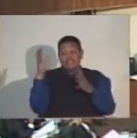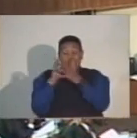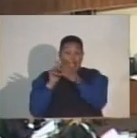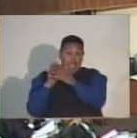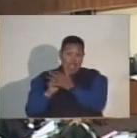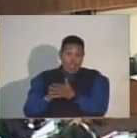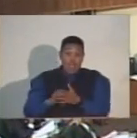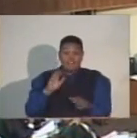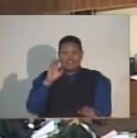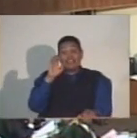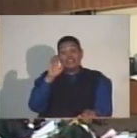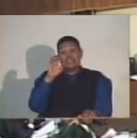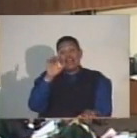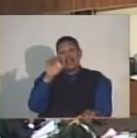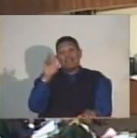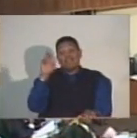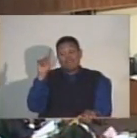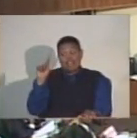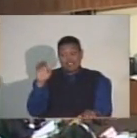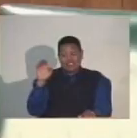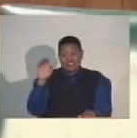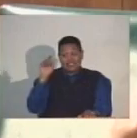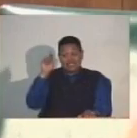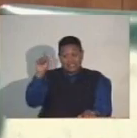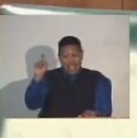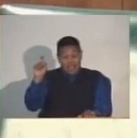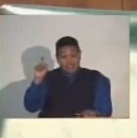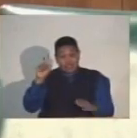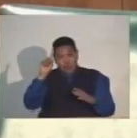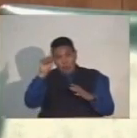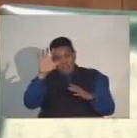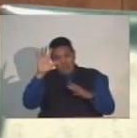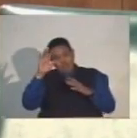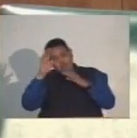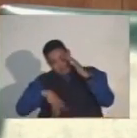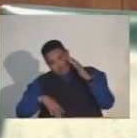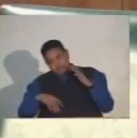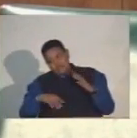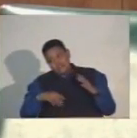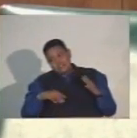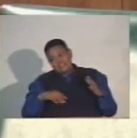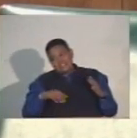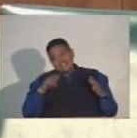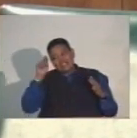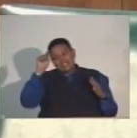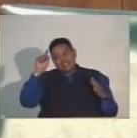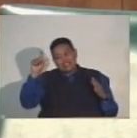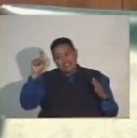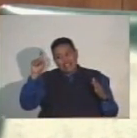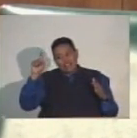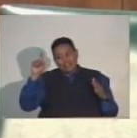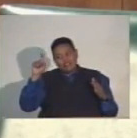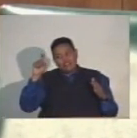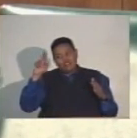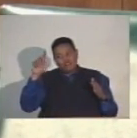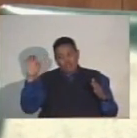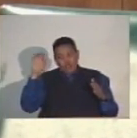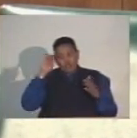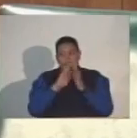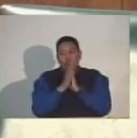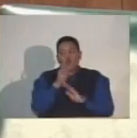of $1.5 million, that the effective tax rate on $6 million will become